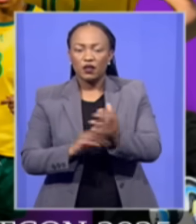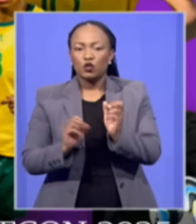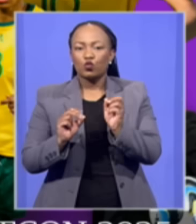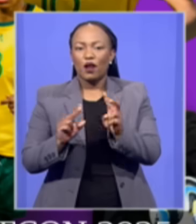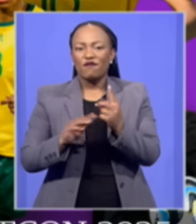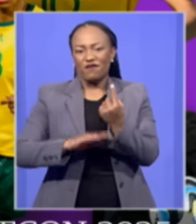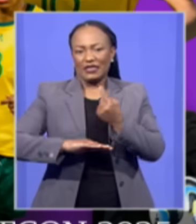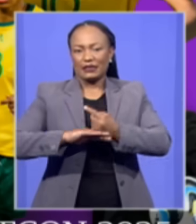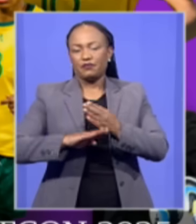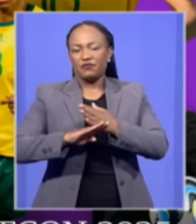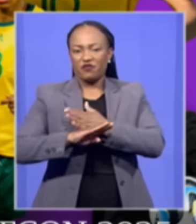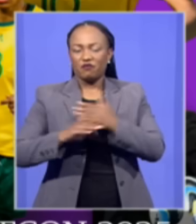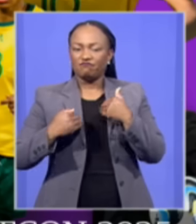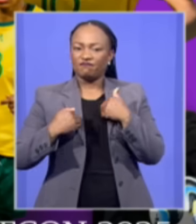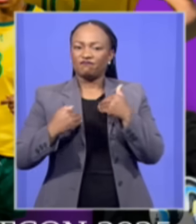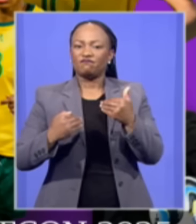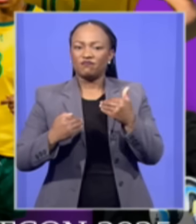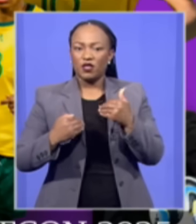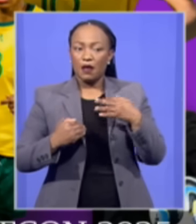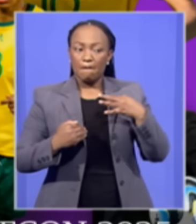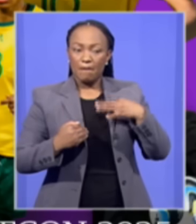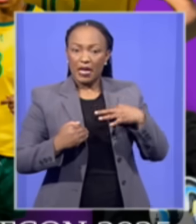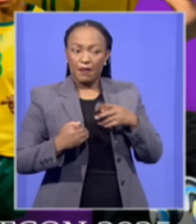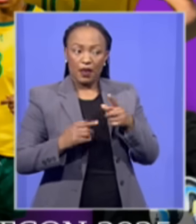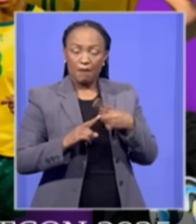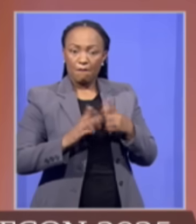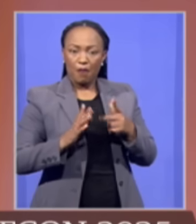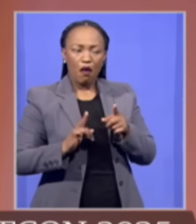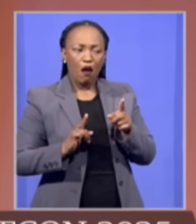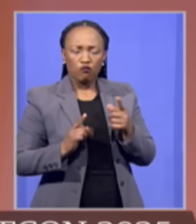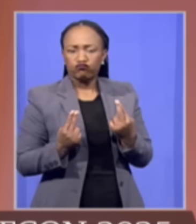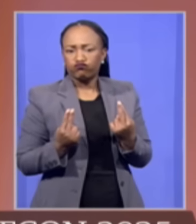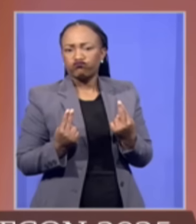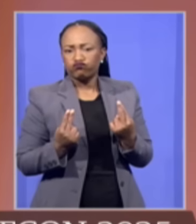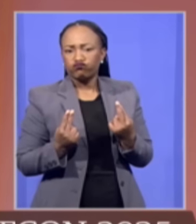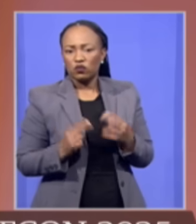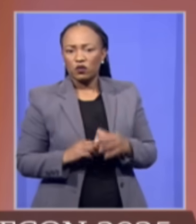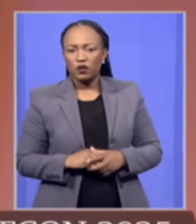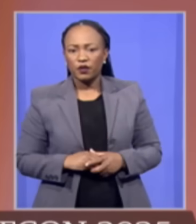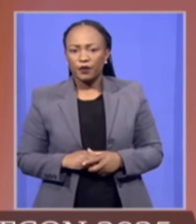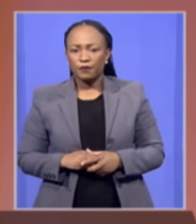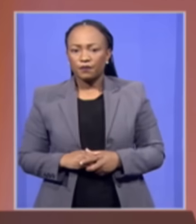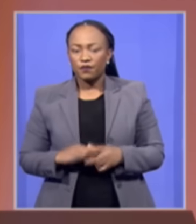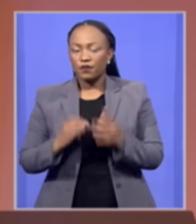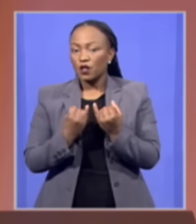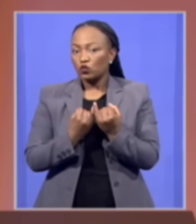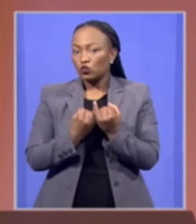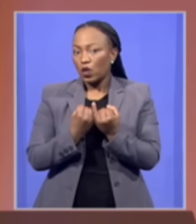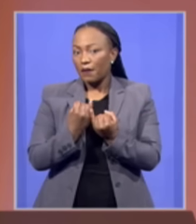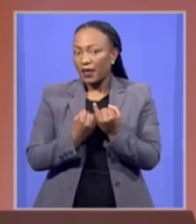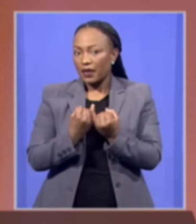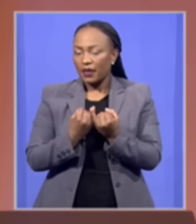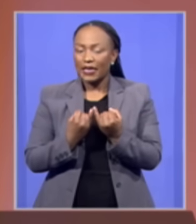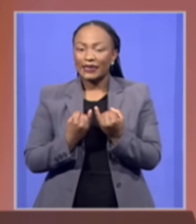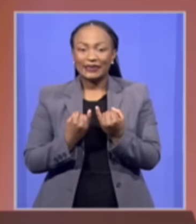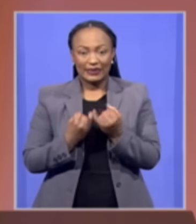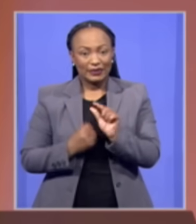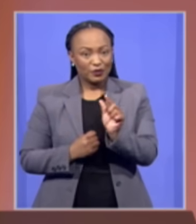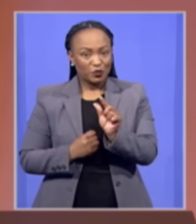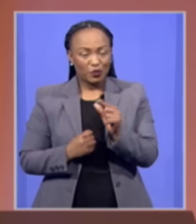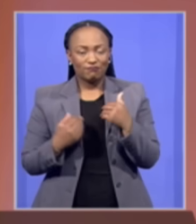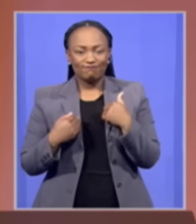baraloki ba banyana ba tletše tshepo. Nako ya gore tournament e simolole ha iso bingata empa re